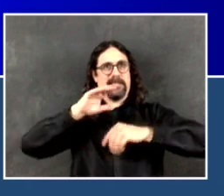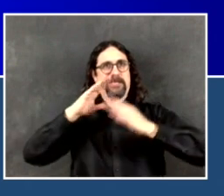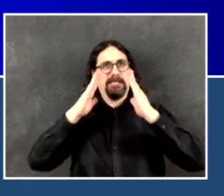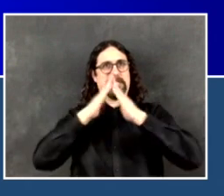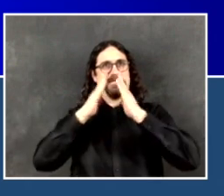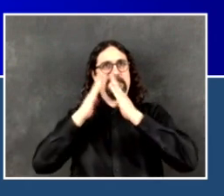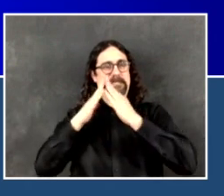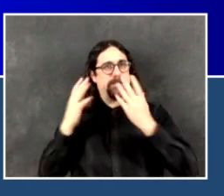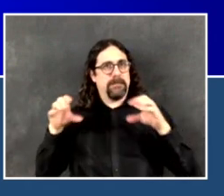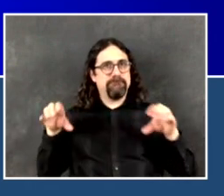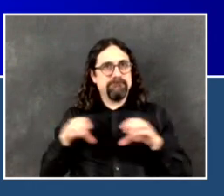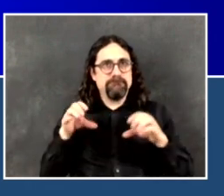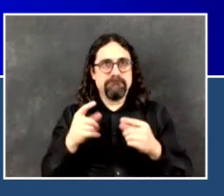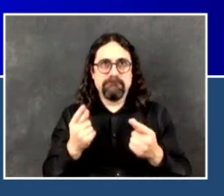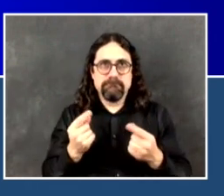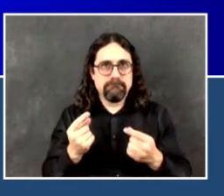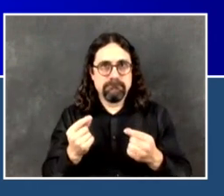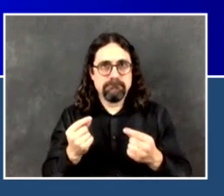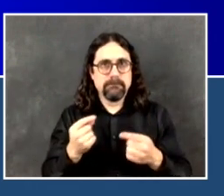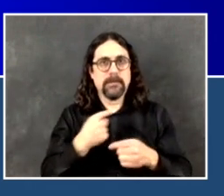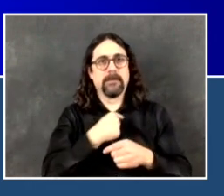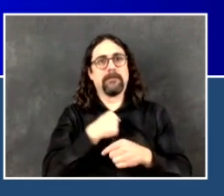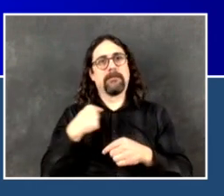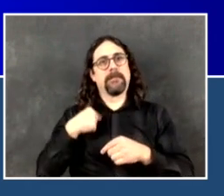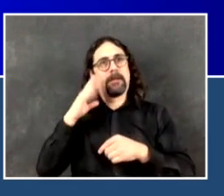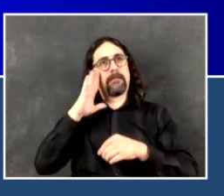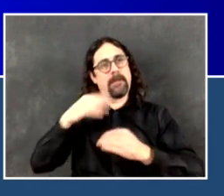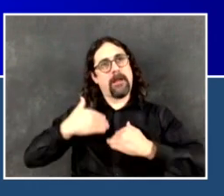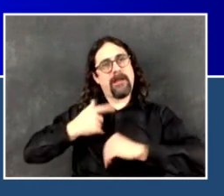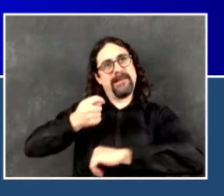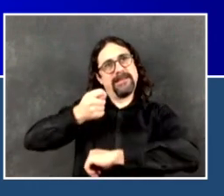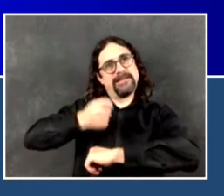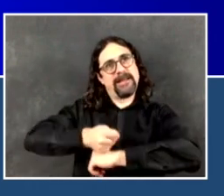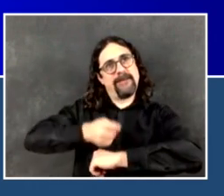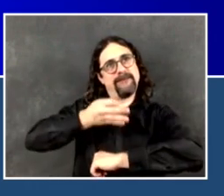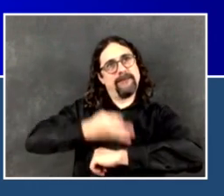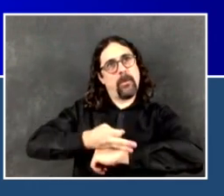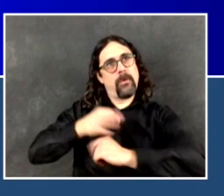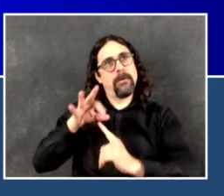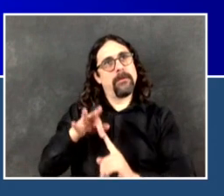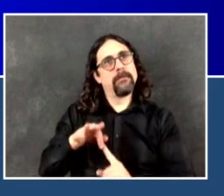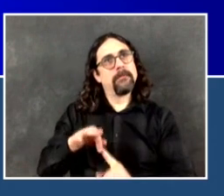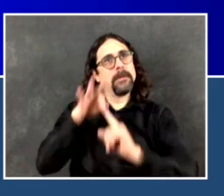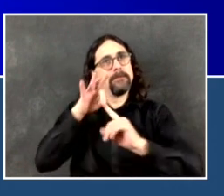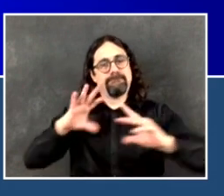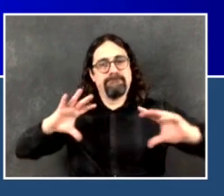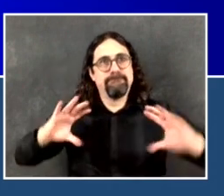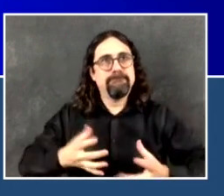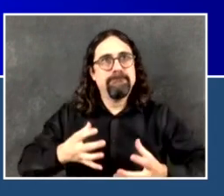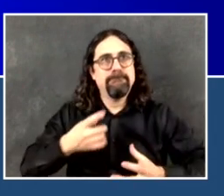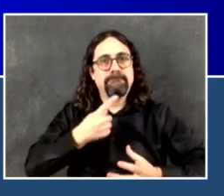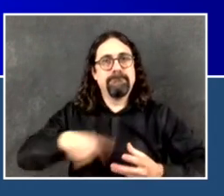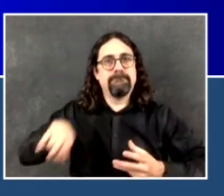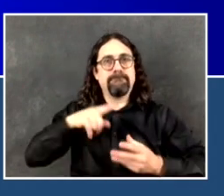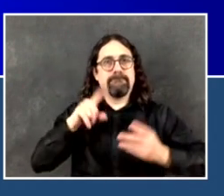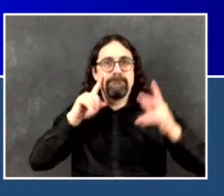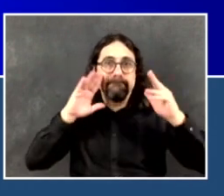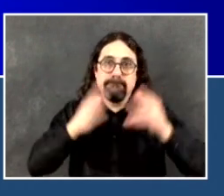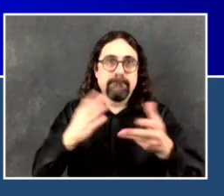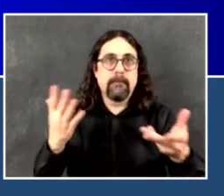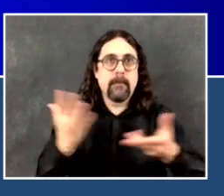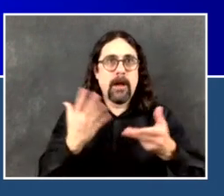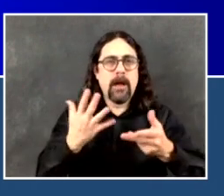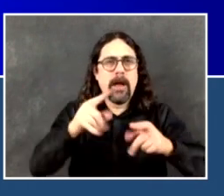made up of leaders of the city government, focusing on the disparities we're seeing already, making sure that we are addressing